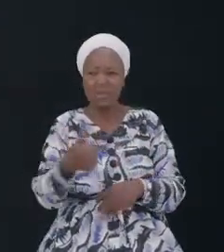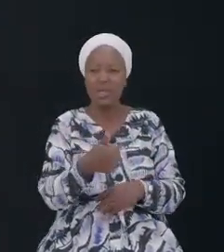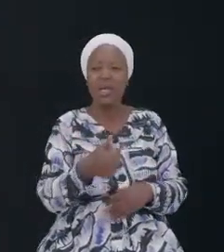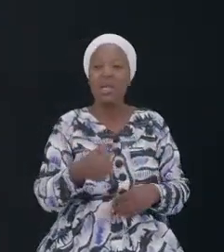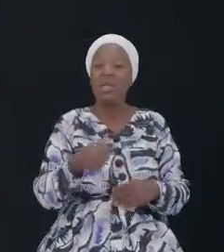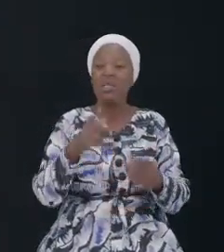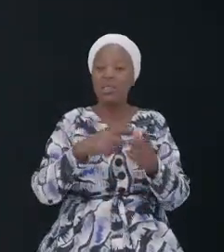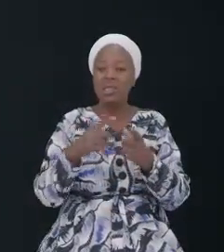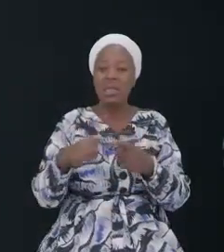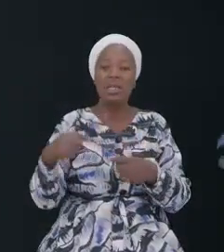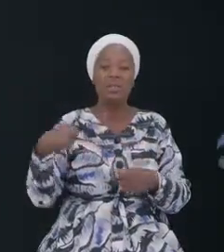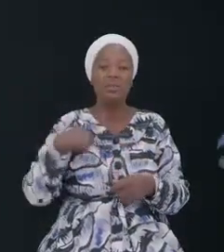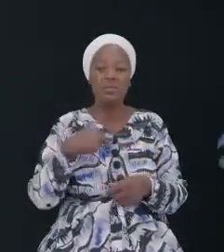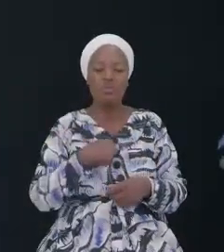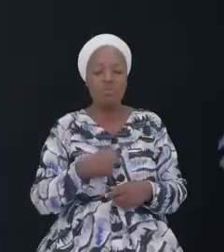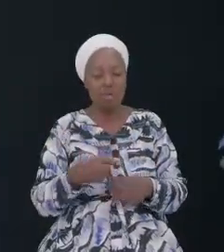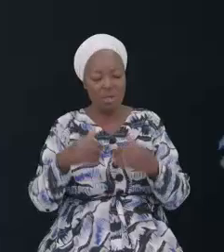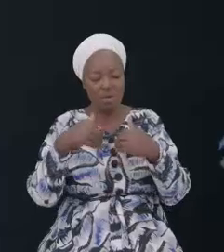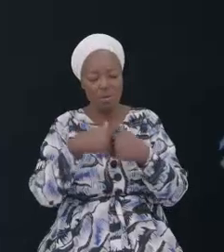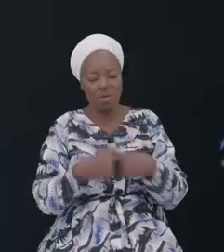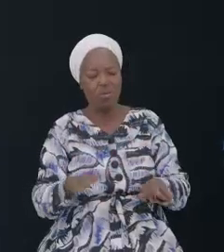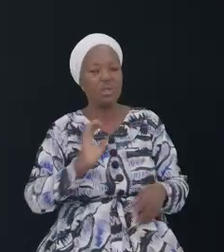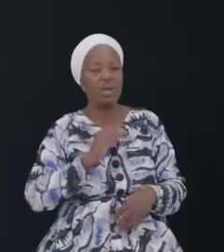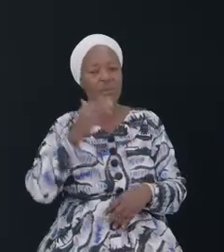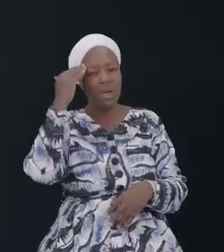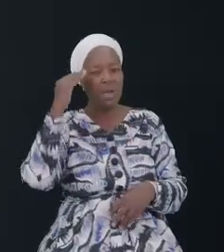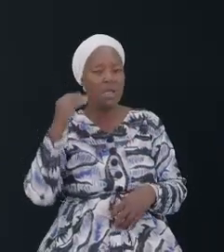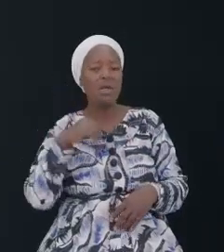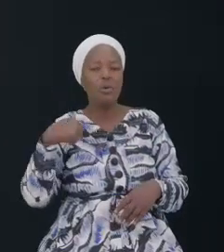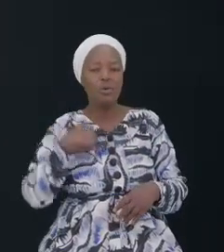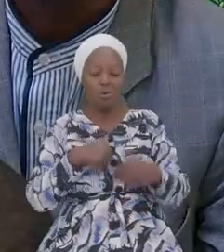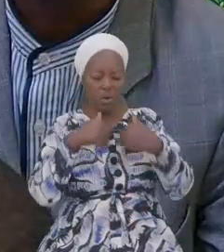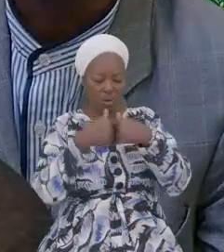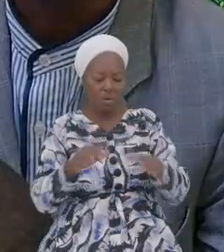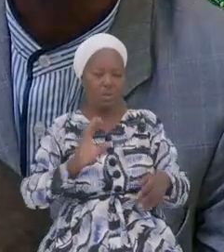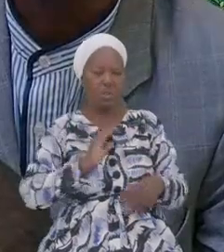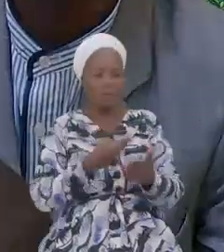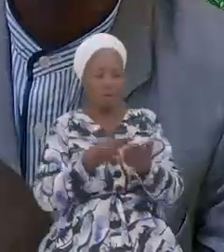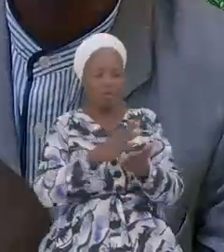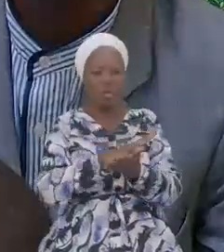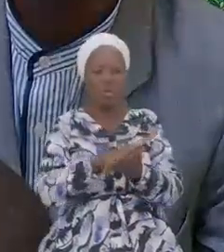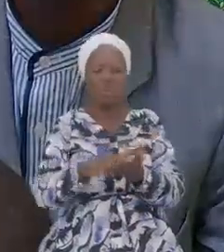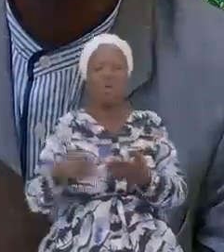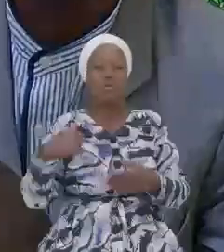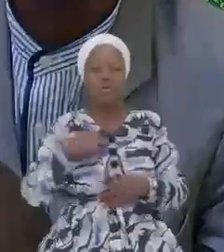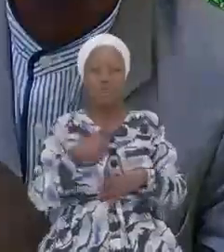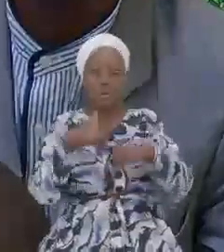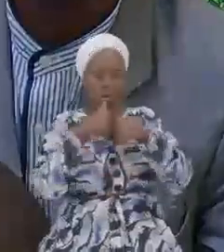We lose our head. We lose our holiness.